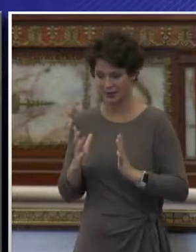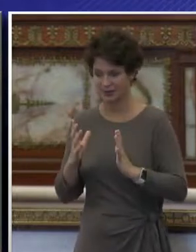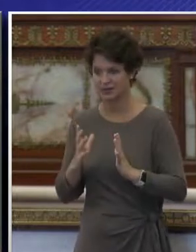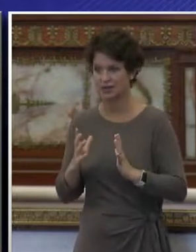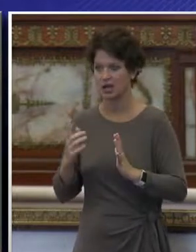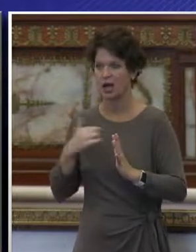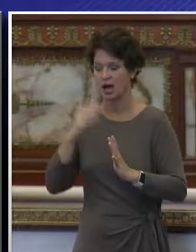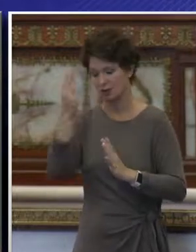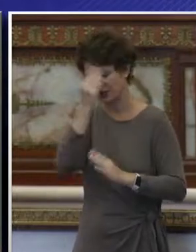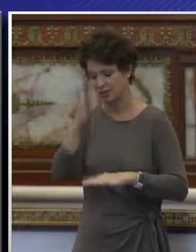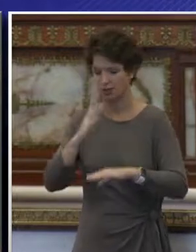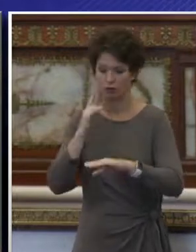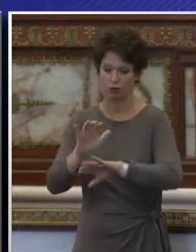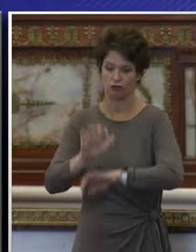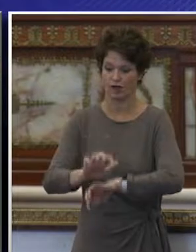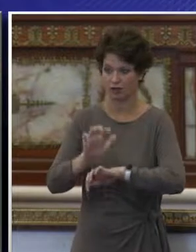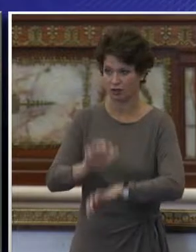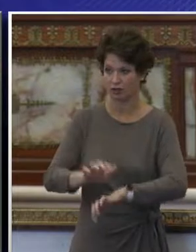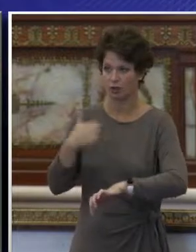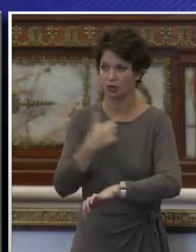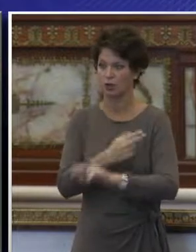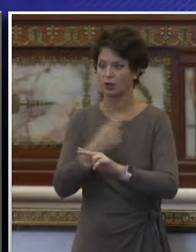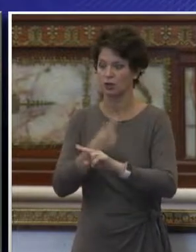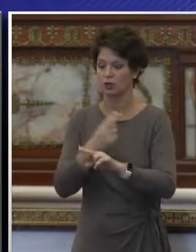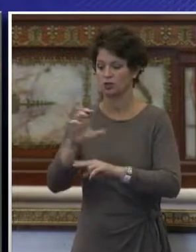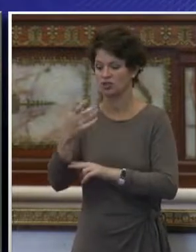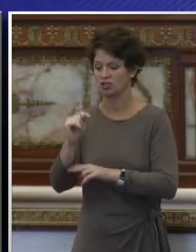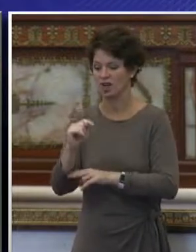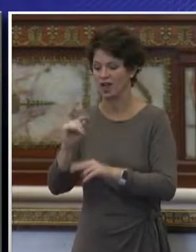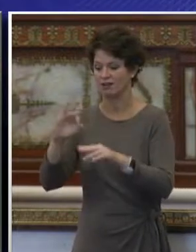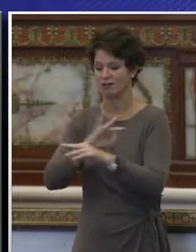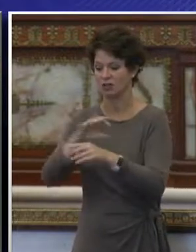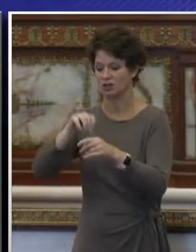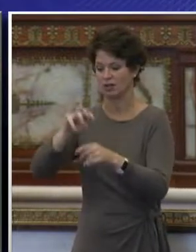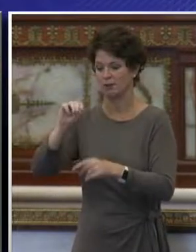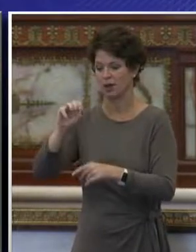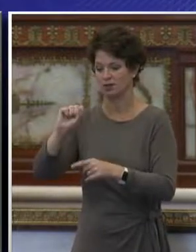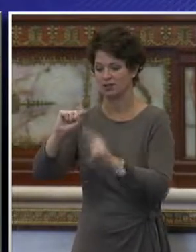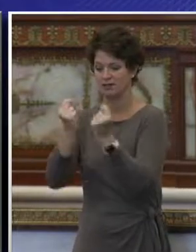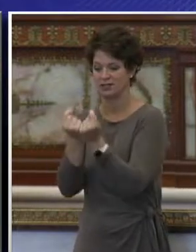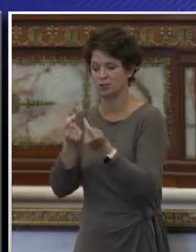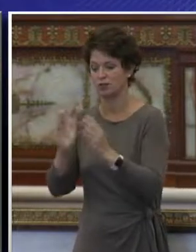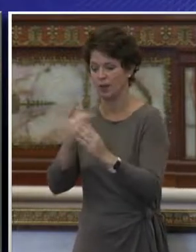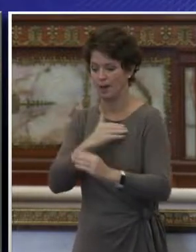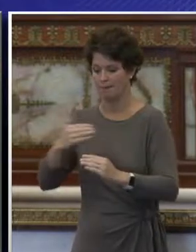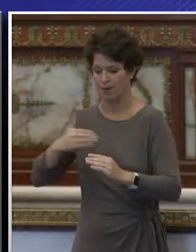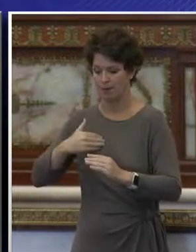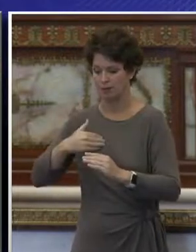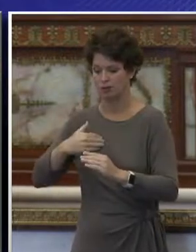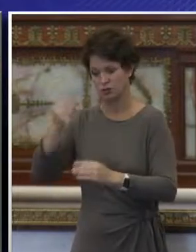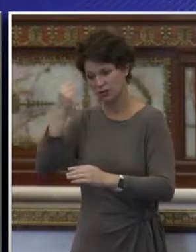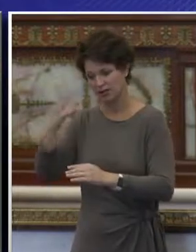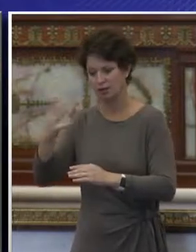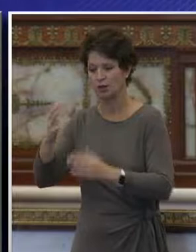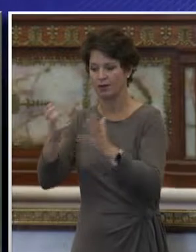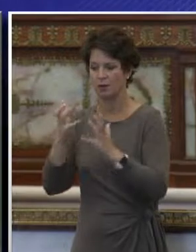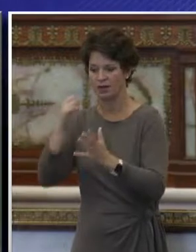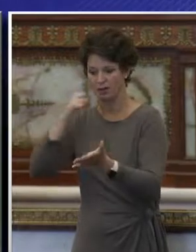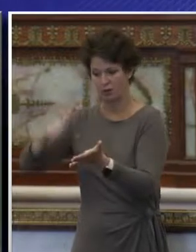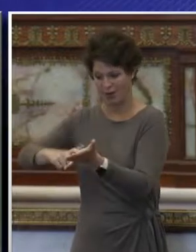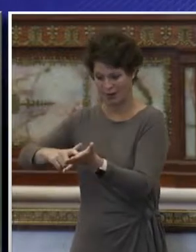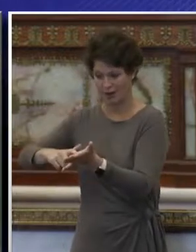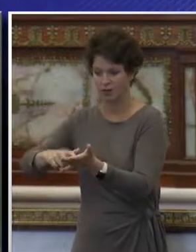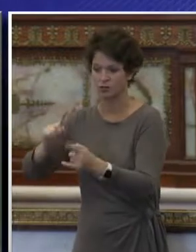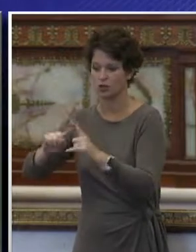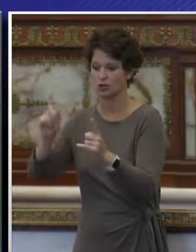will note for the record at this time that we will use the chat feature available in Microsoft Teams to allow members to signify that they wish to be recognized. In